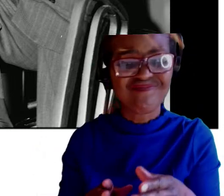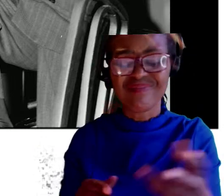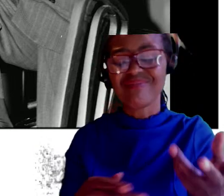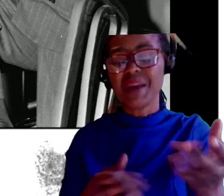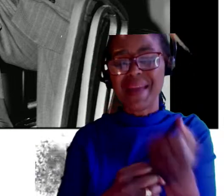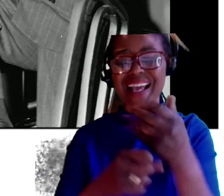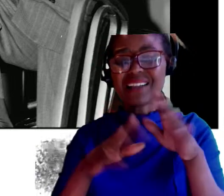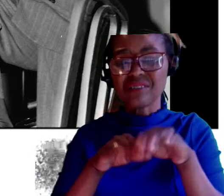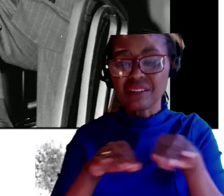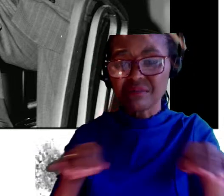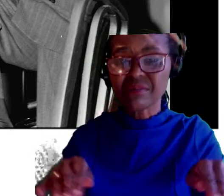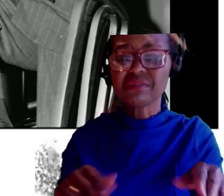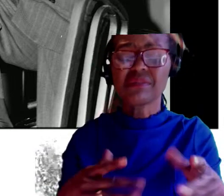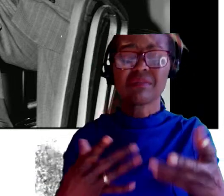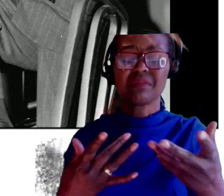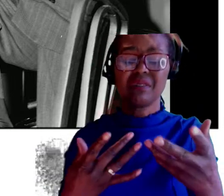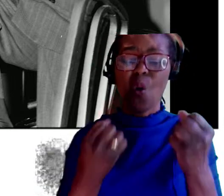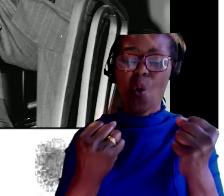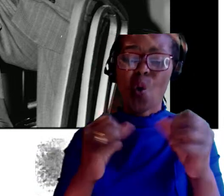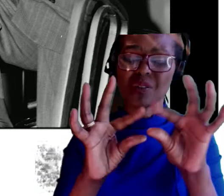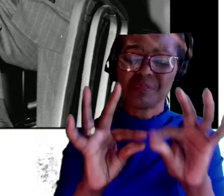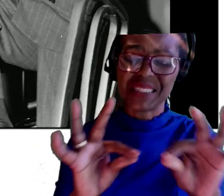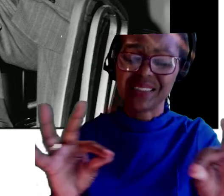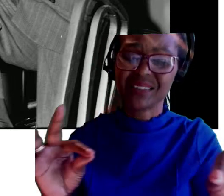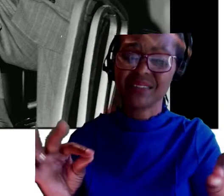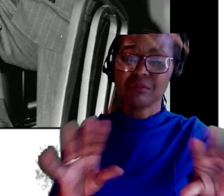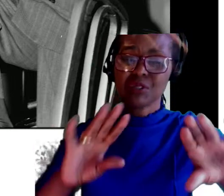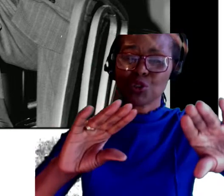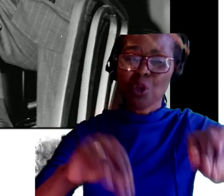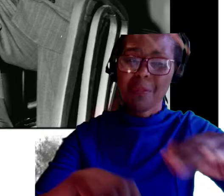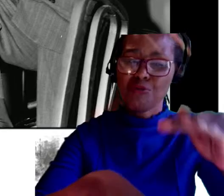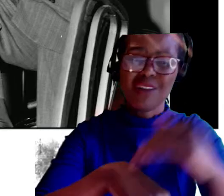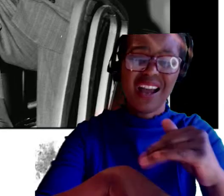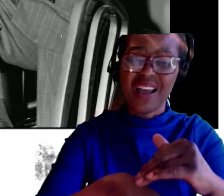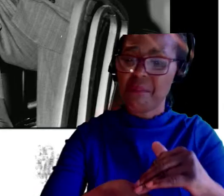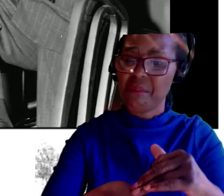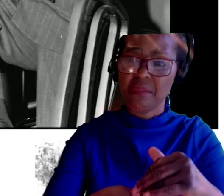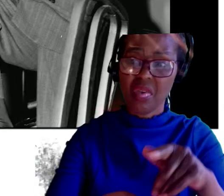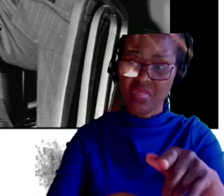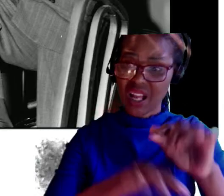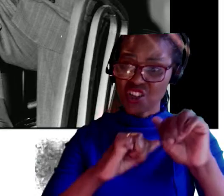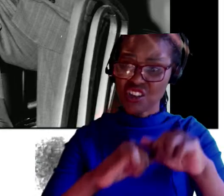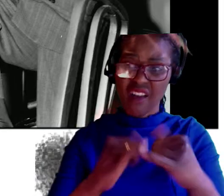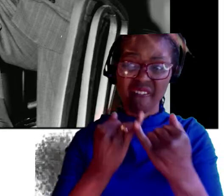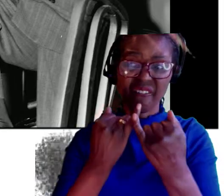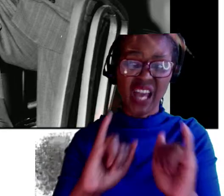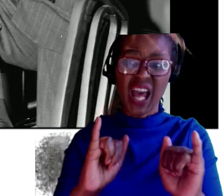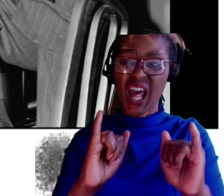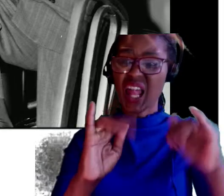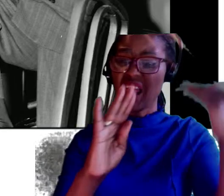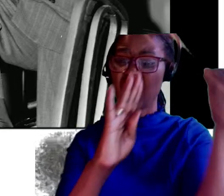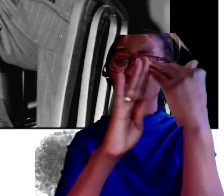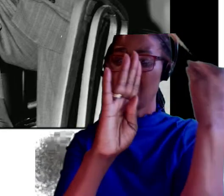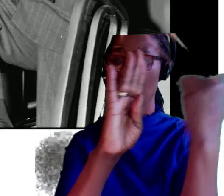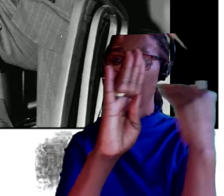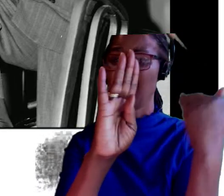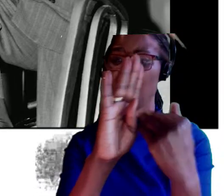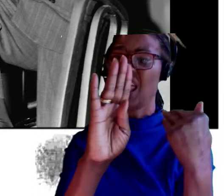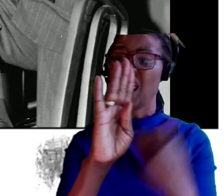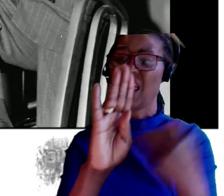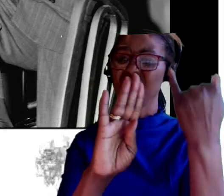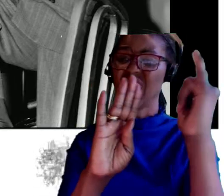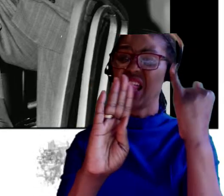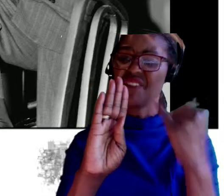crime. An utter failure of human invention on every single level. And surrounding it, musicians